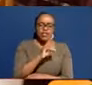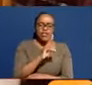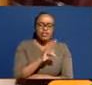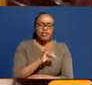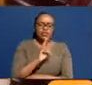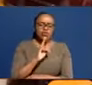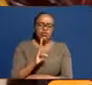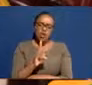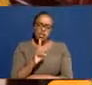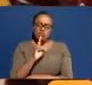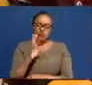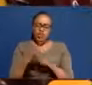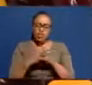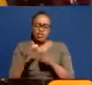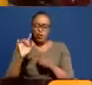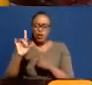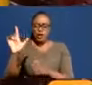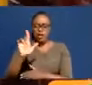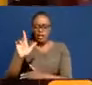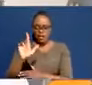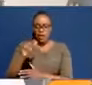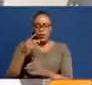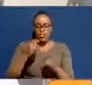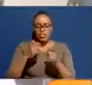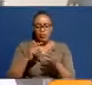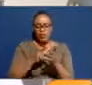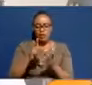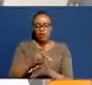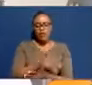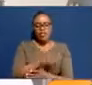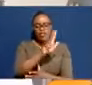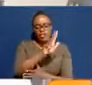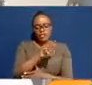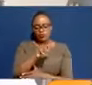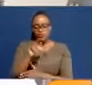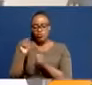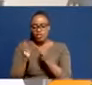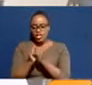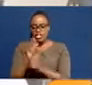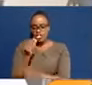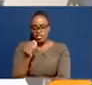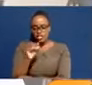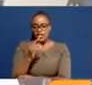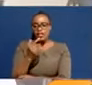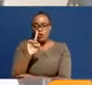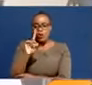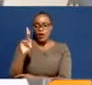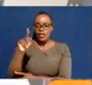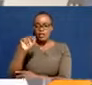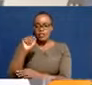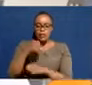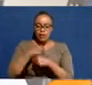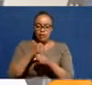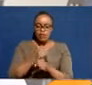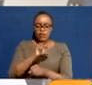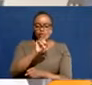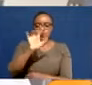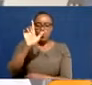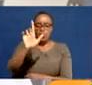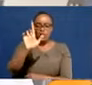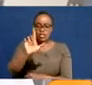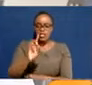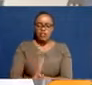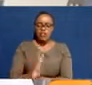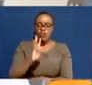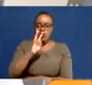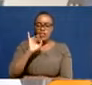shillings per liter. In case of cactus, which we buy for as low as 3 to 10 shillings per kilo, when processed, it can give you about 2 liters of wine,